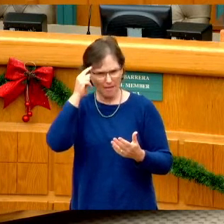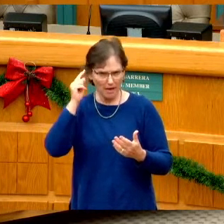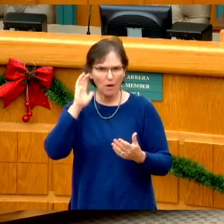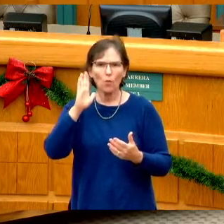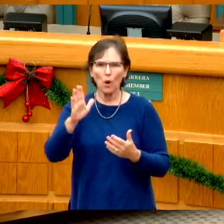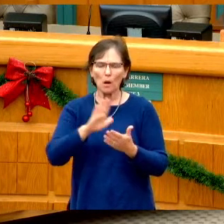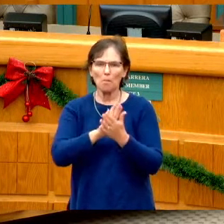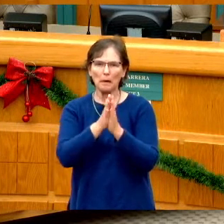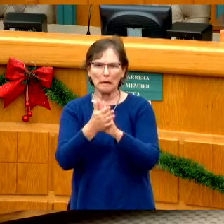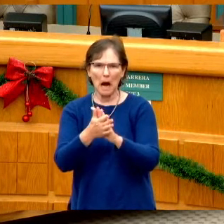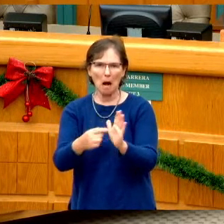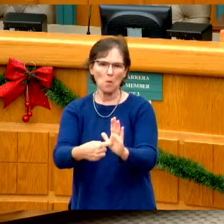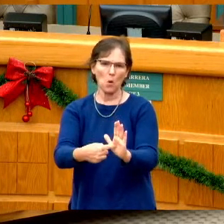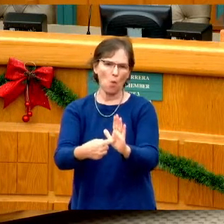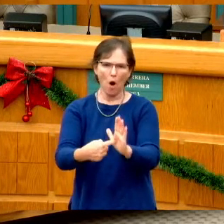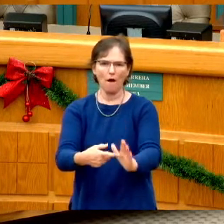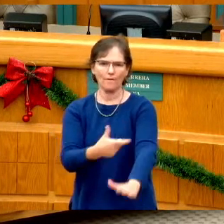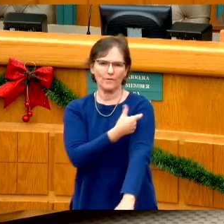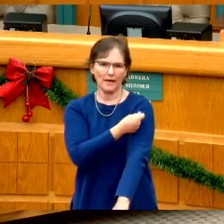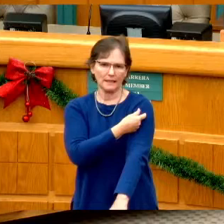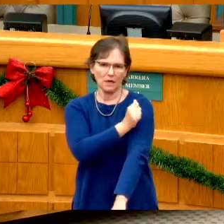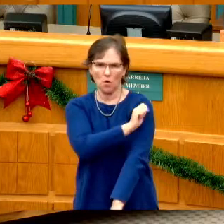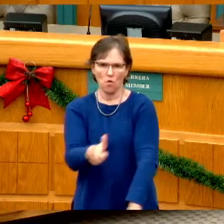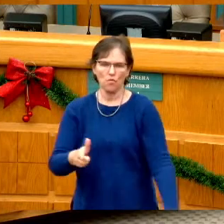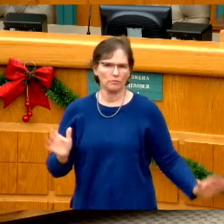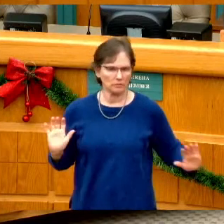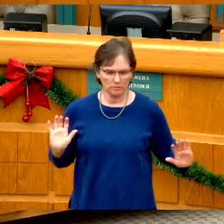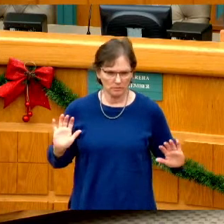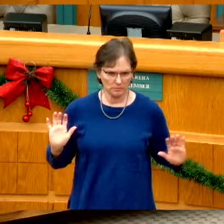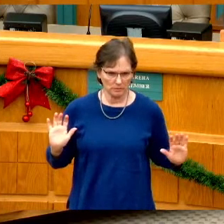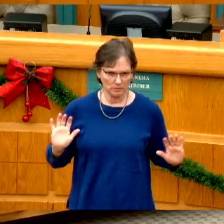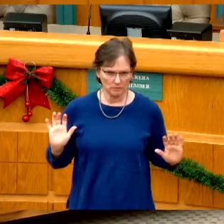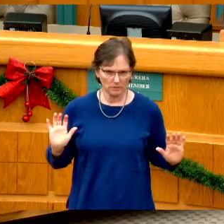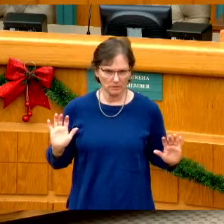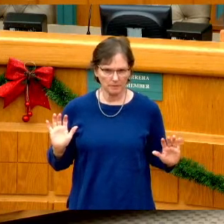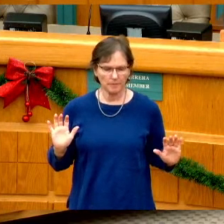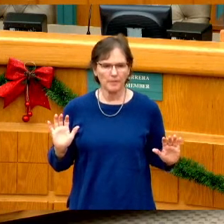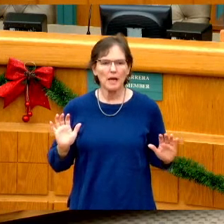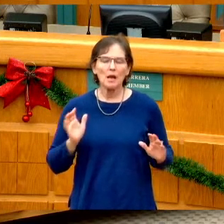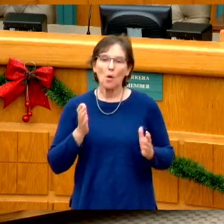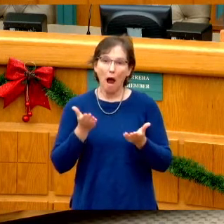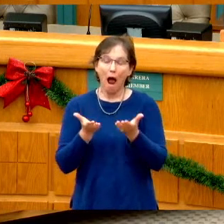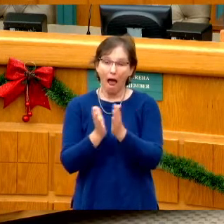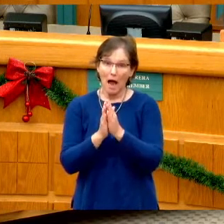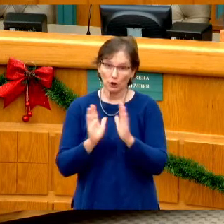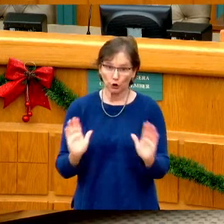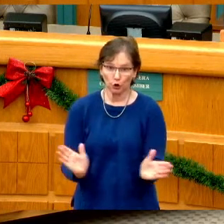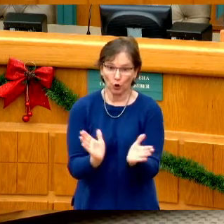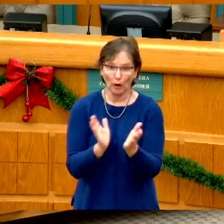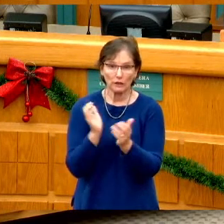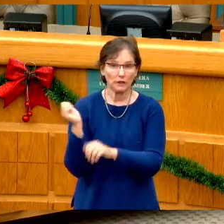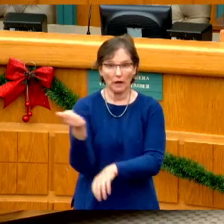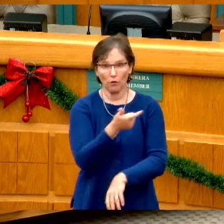are available for whatever category you may fall into, whether you're a medical provider, a first responder,